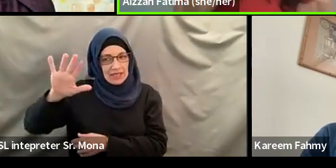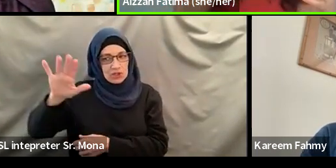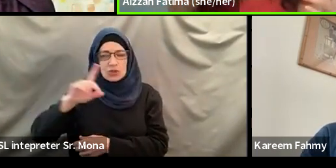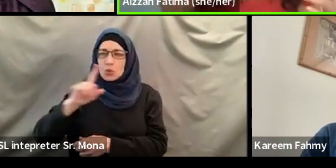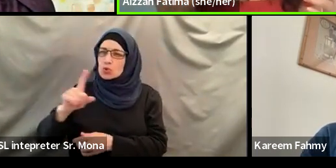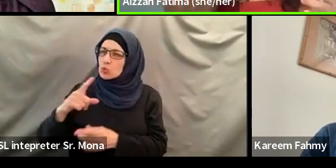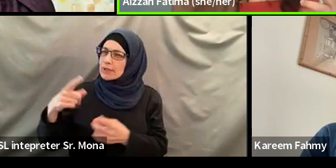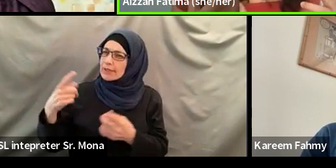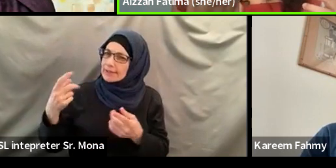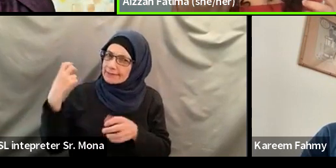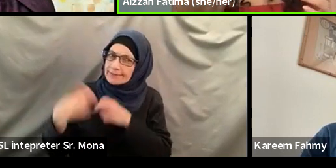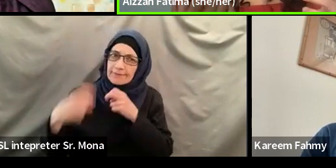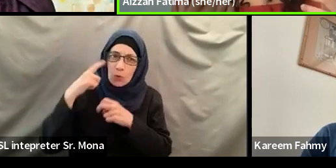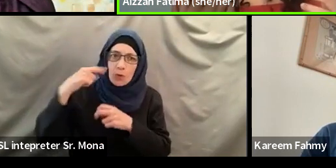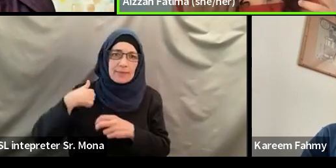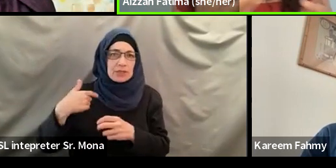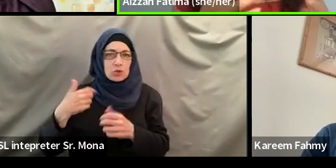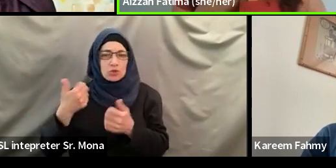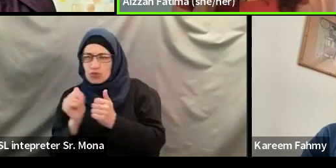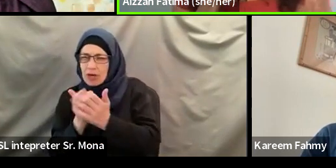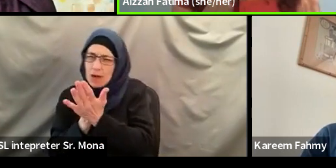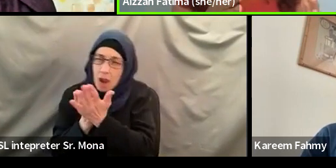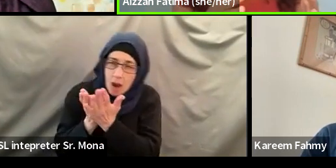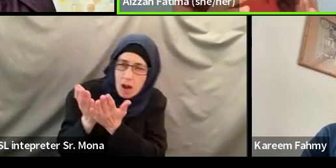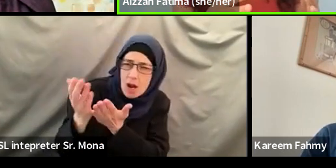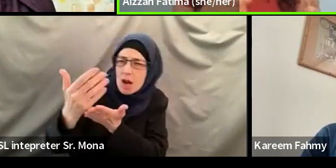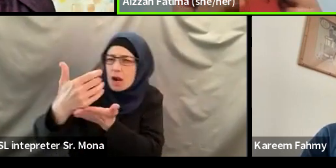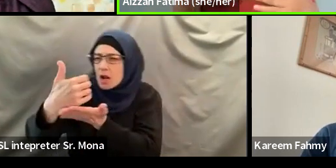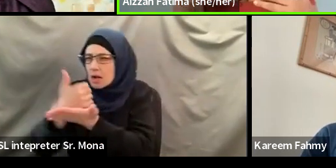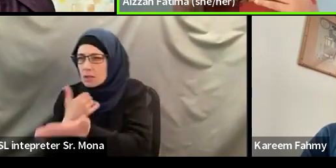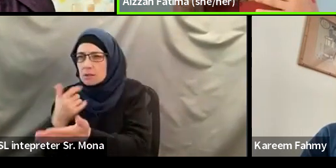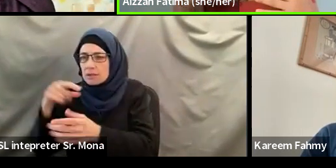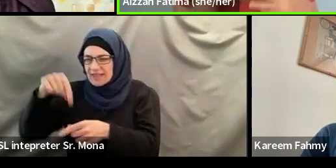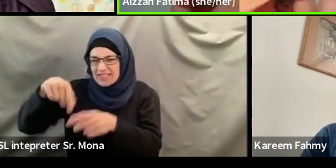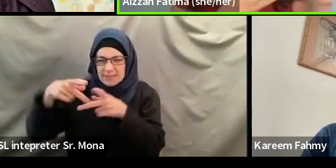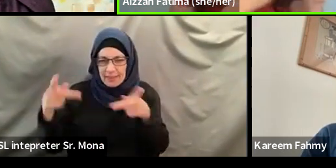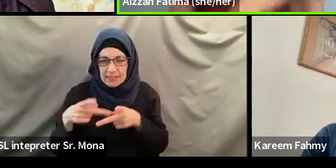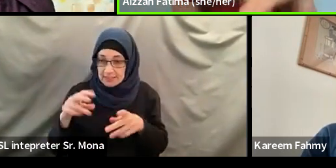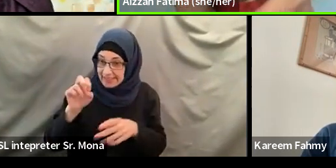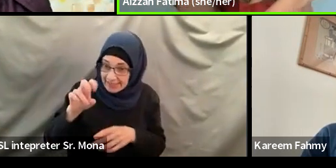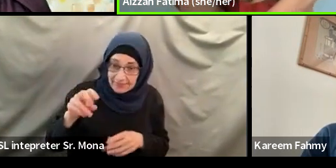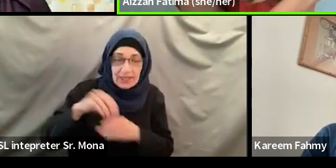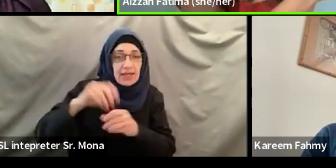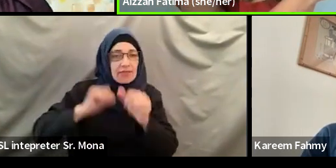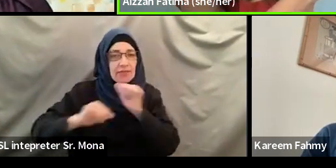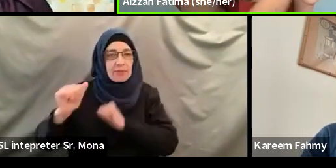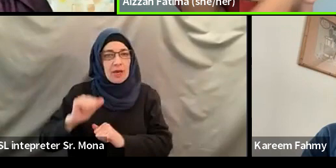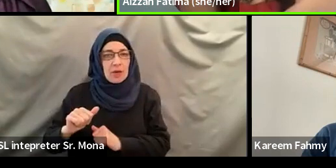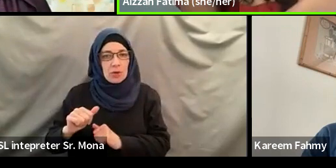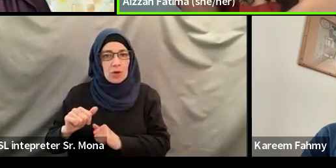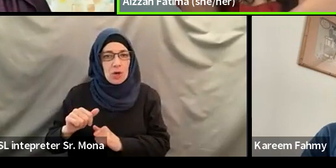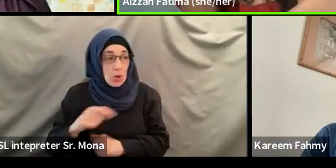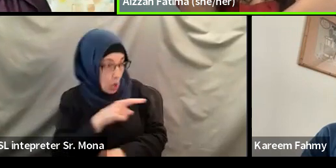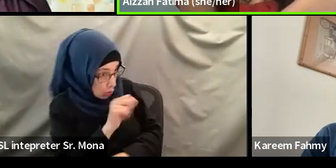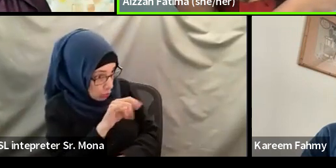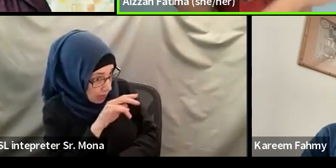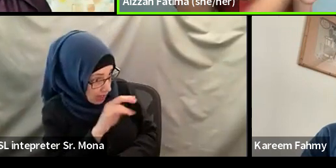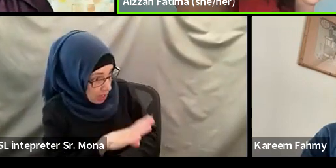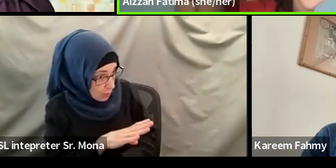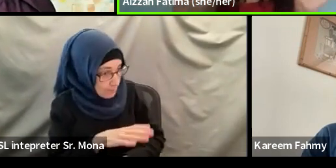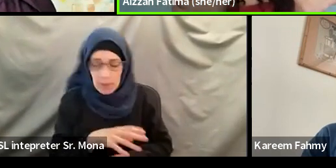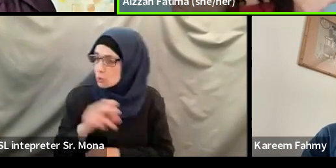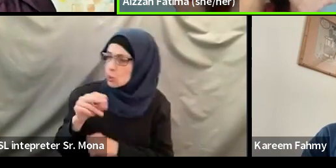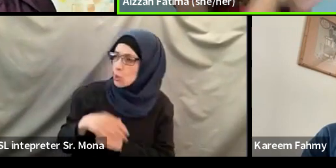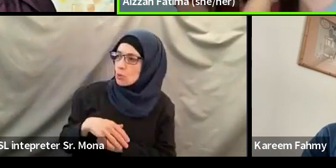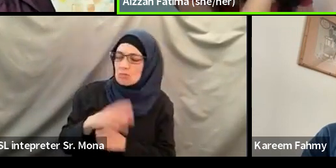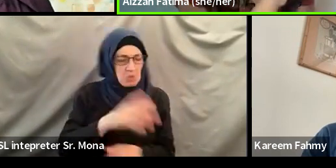difficult for me to sometimes navigate these spaces where even in theater, they're like, well, are you Arab? No, you're not allowed to come to this thing unless you are Arab. You